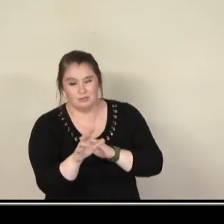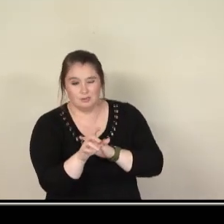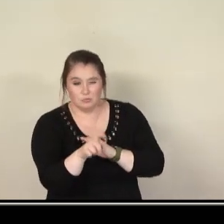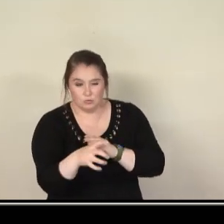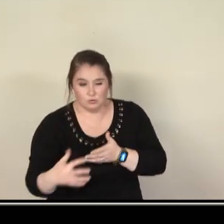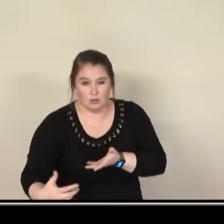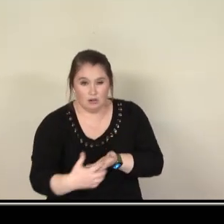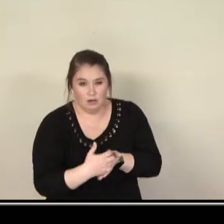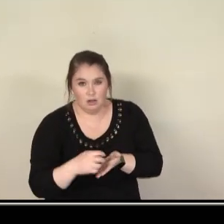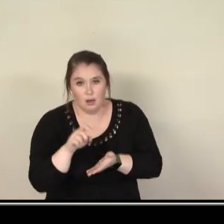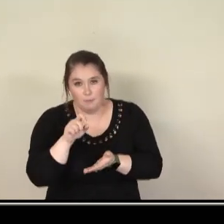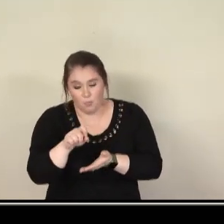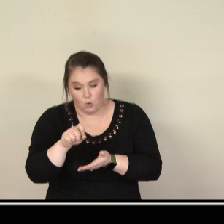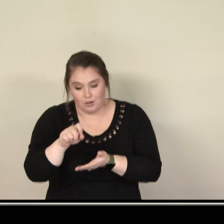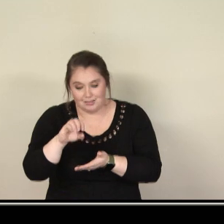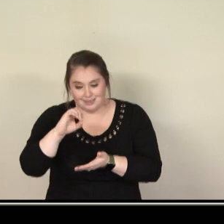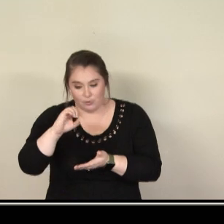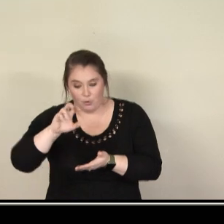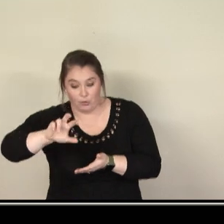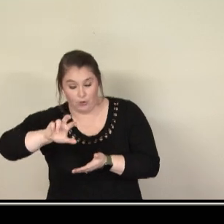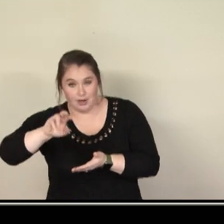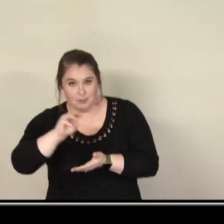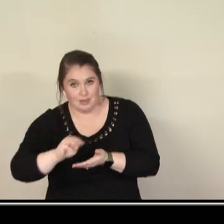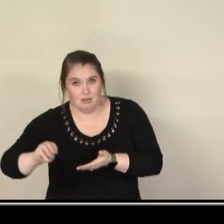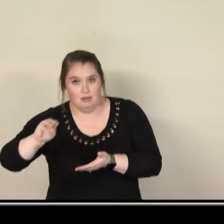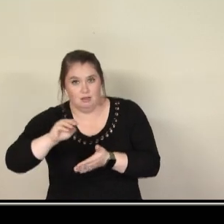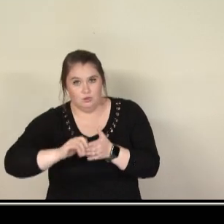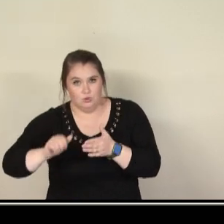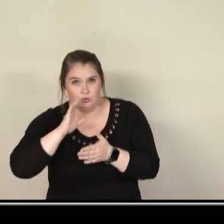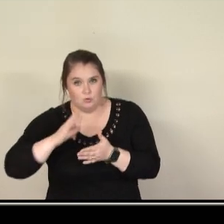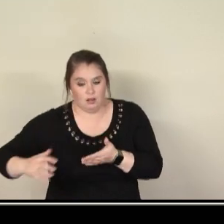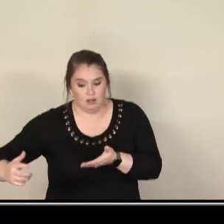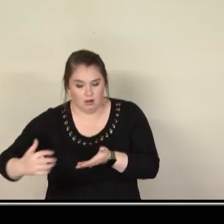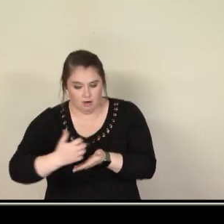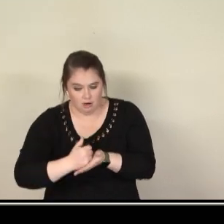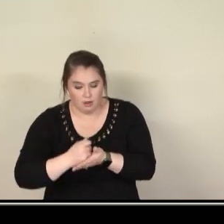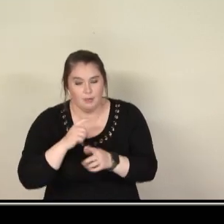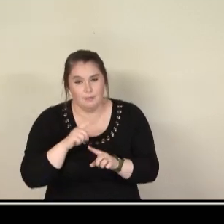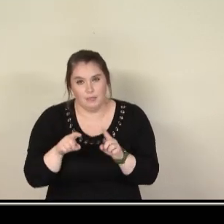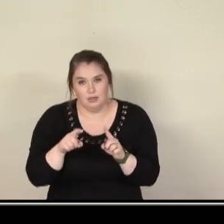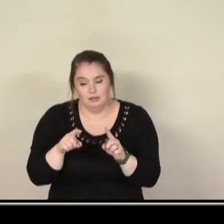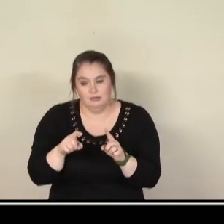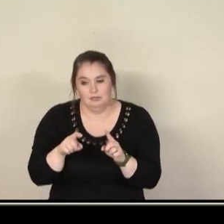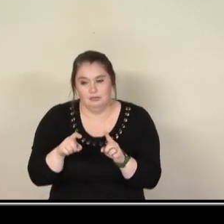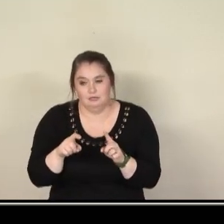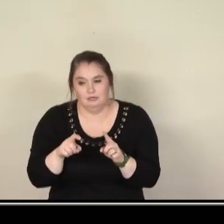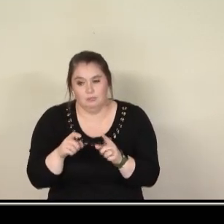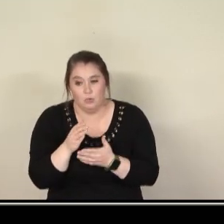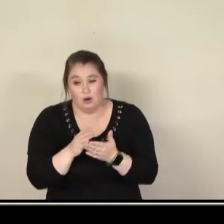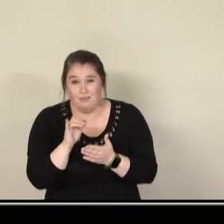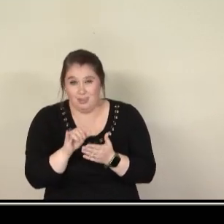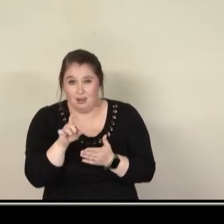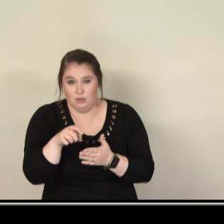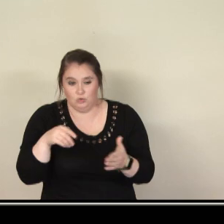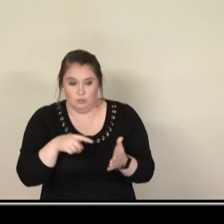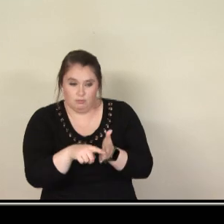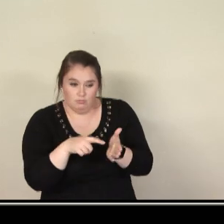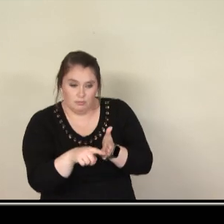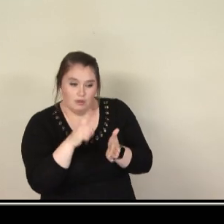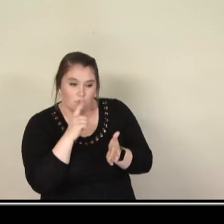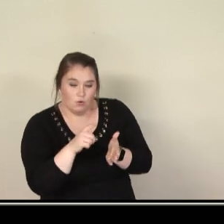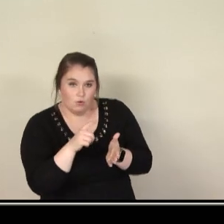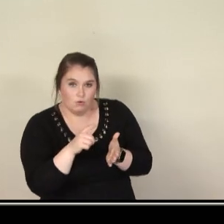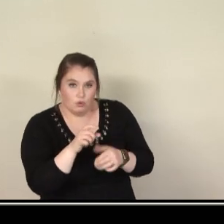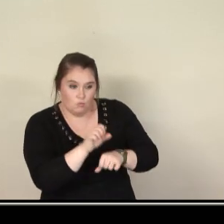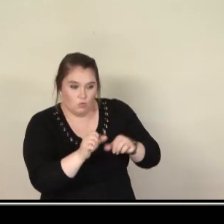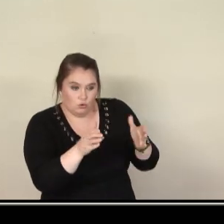million or $0.03 million, but half of that has to go to salary increases.